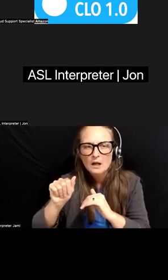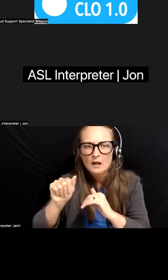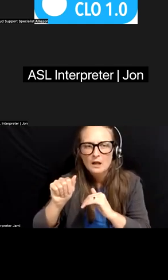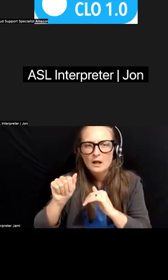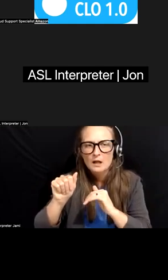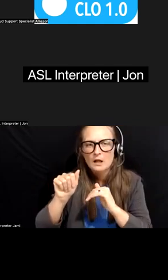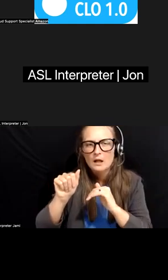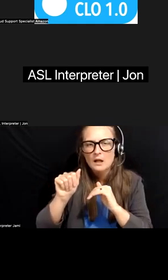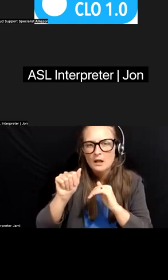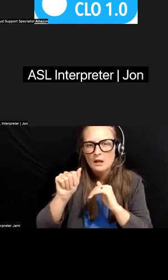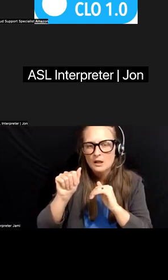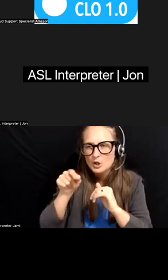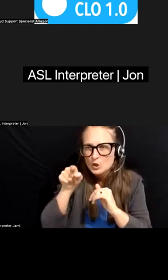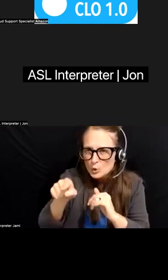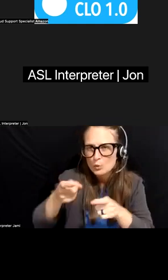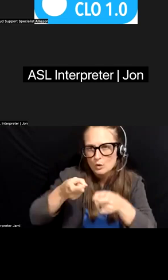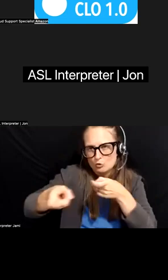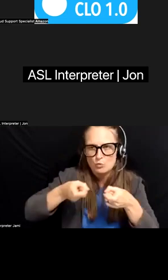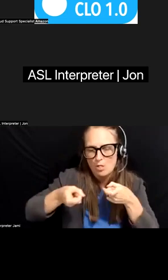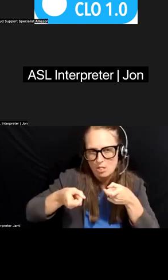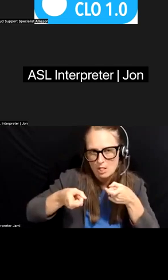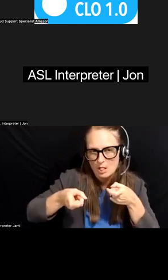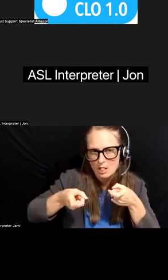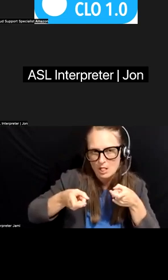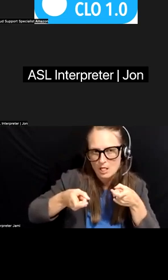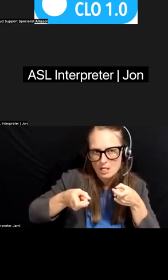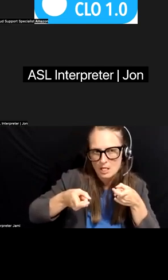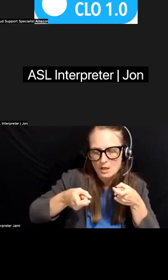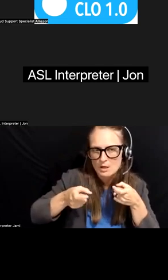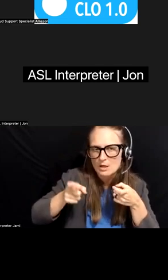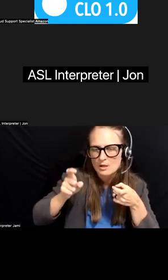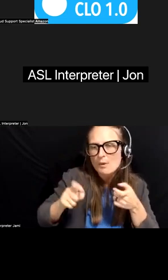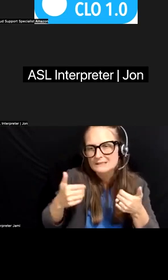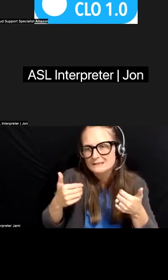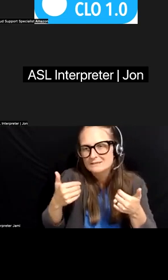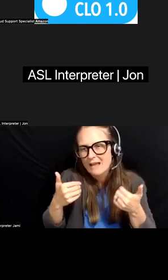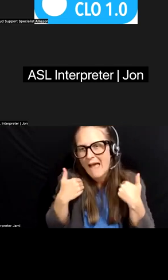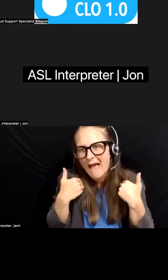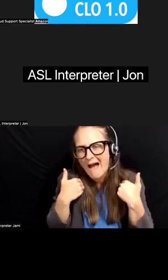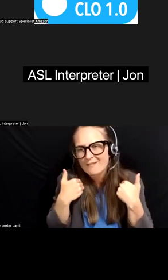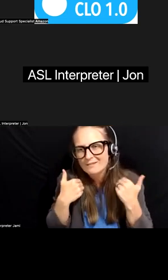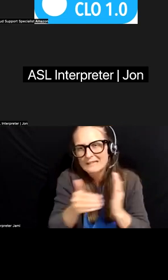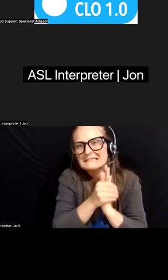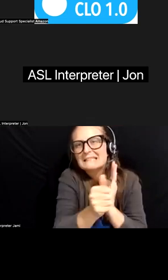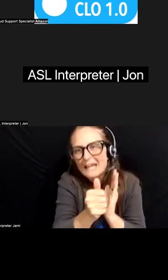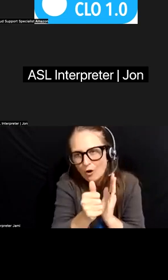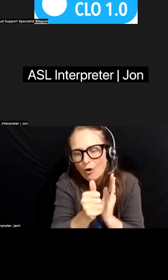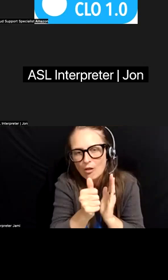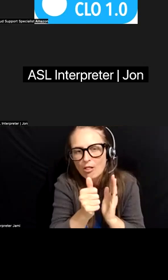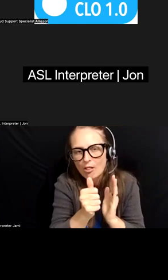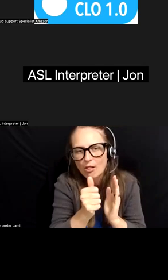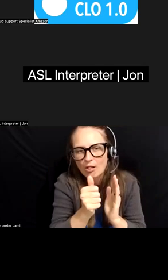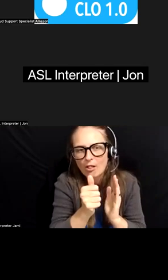are controlling it. So this is, you got to have certain skill set to define